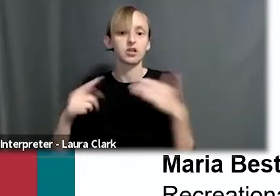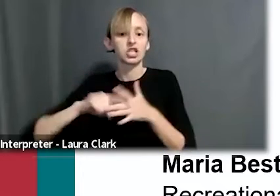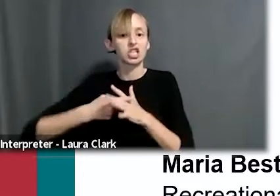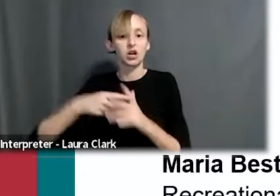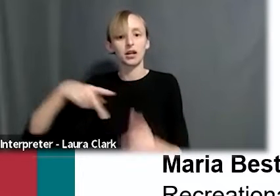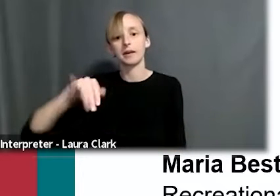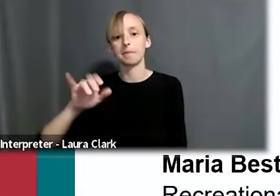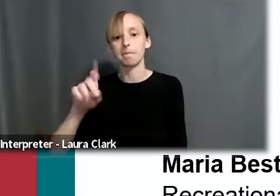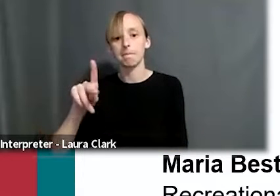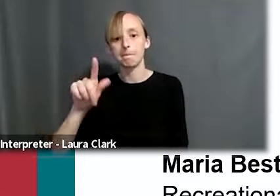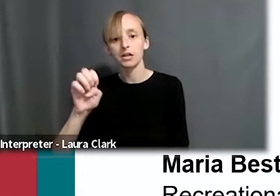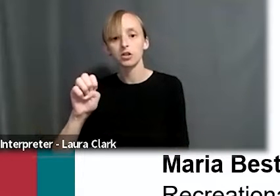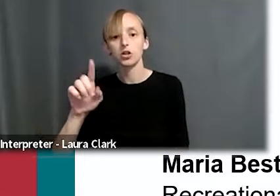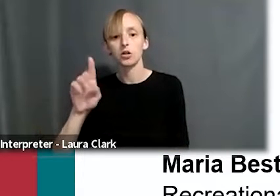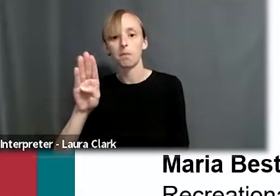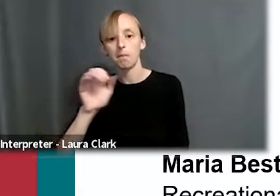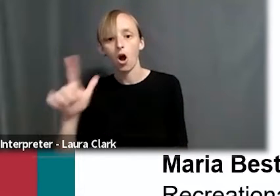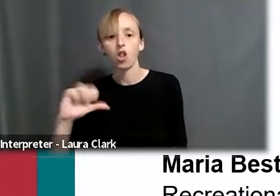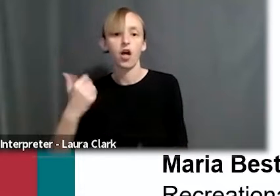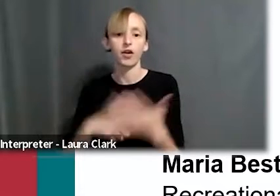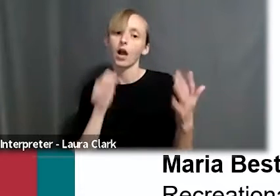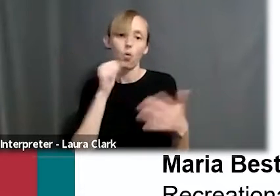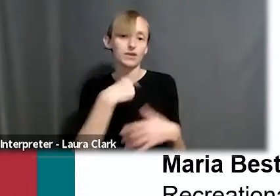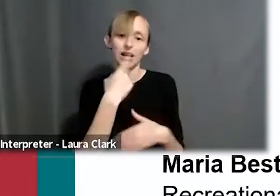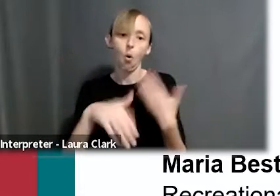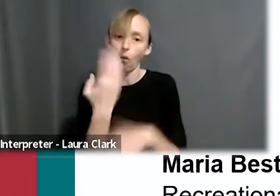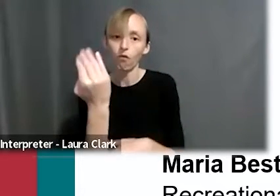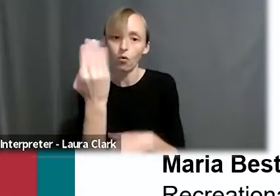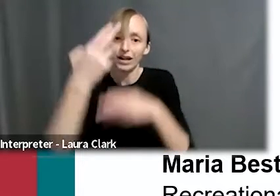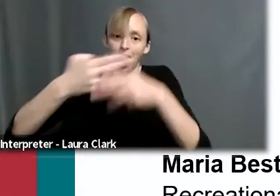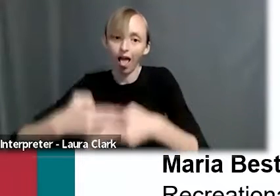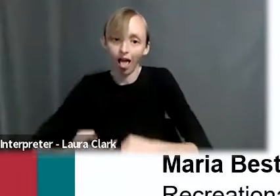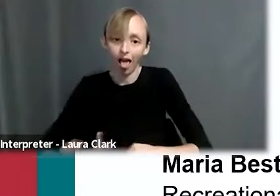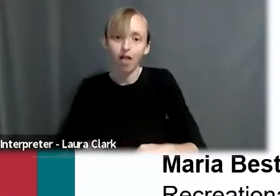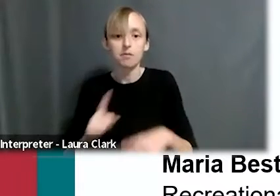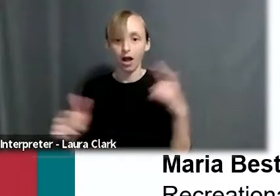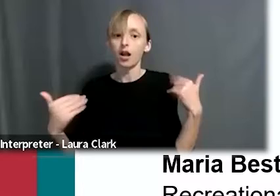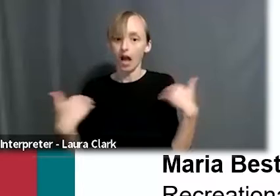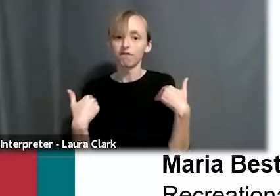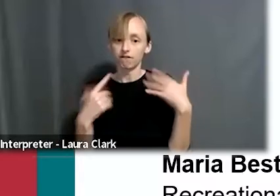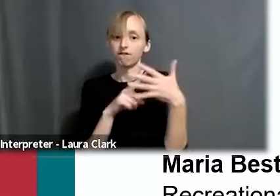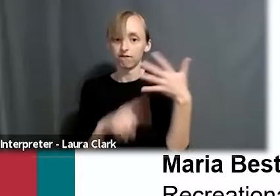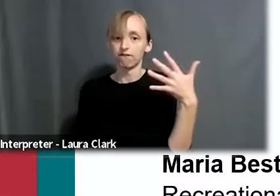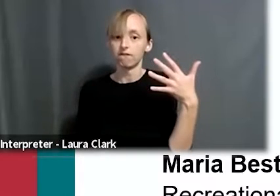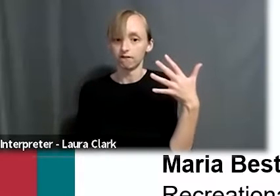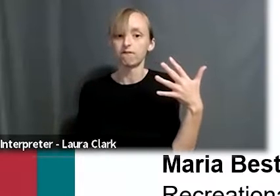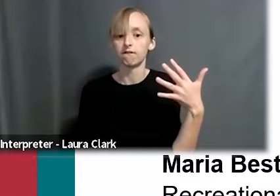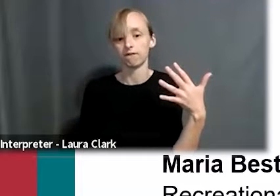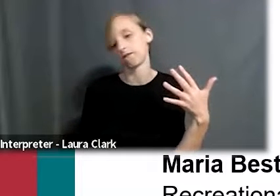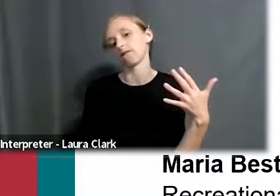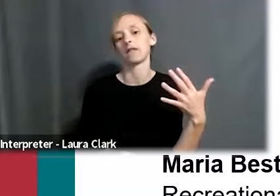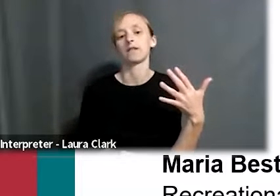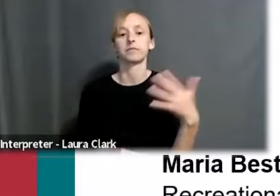of these other things. I won't go through the whole list of 14 activities that we do, but we also do see a lot of